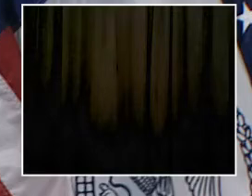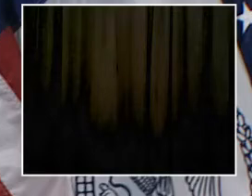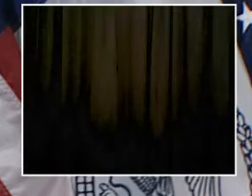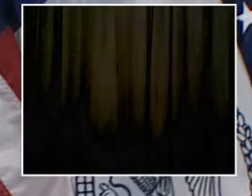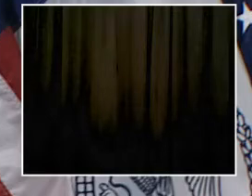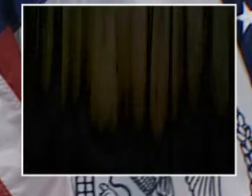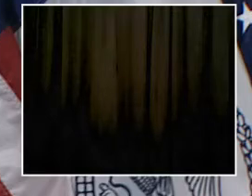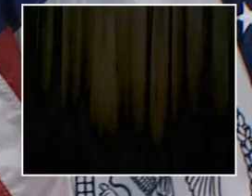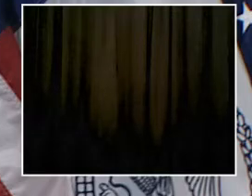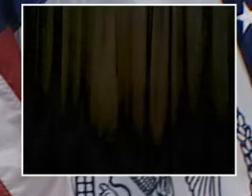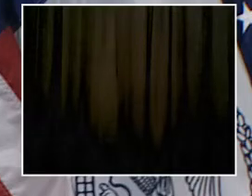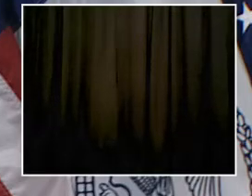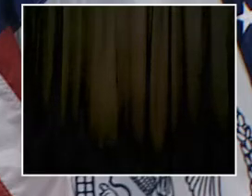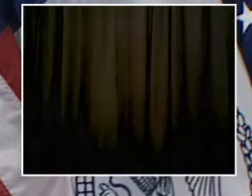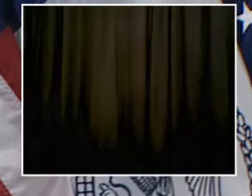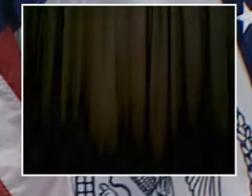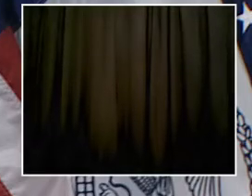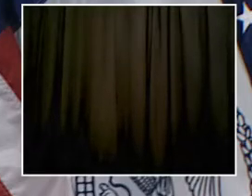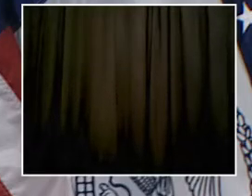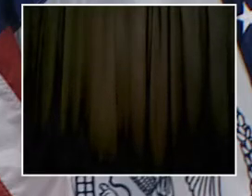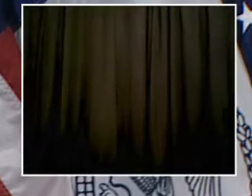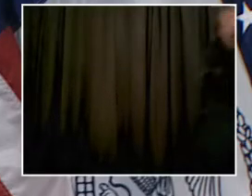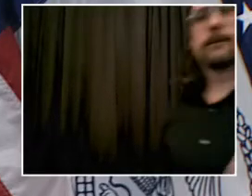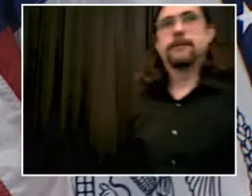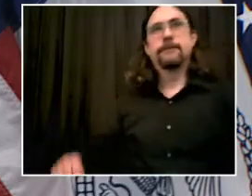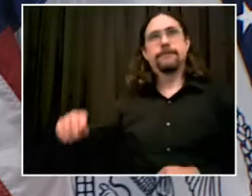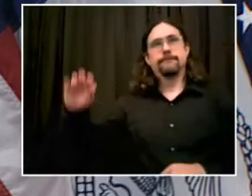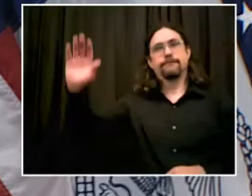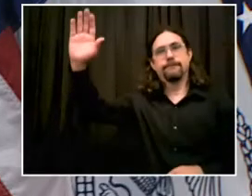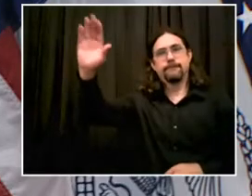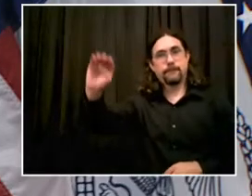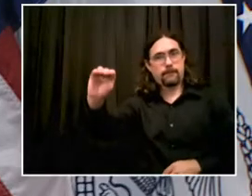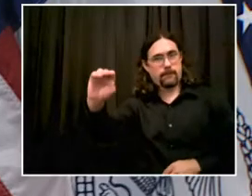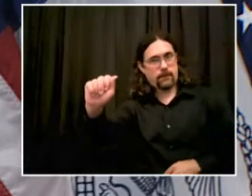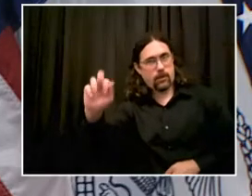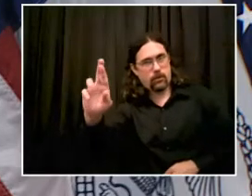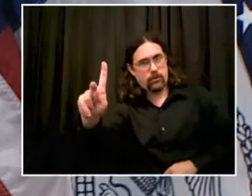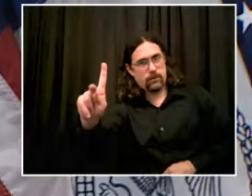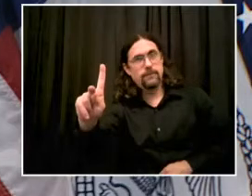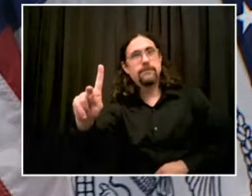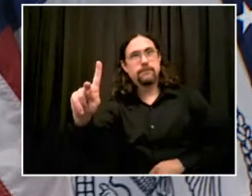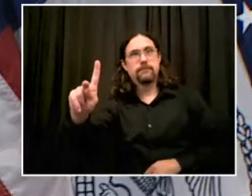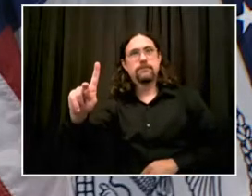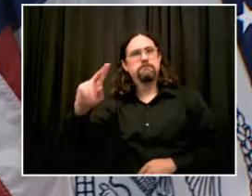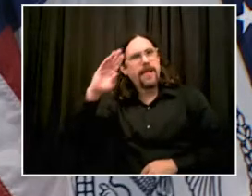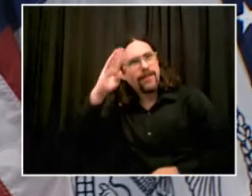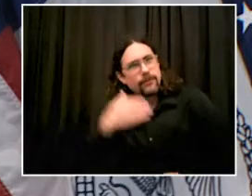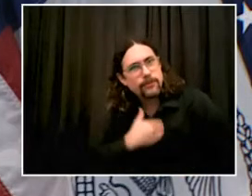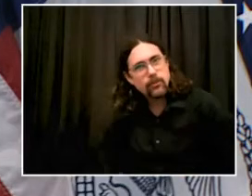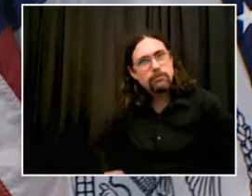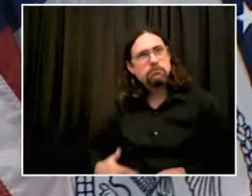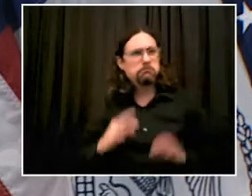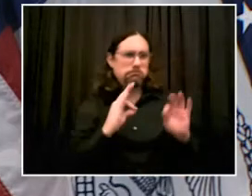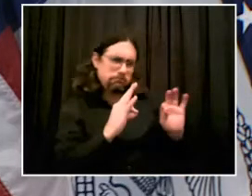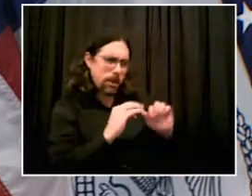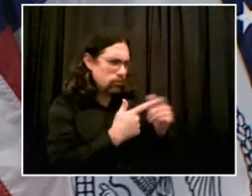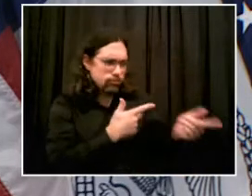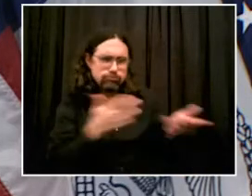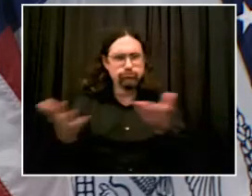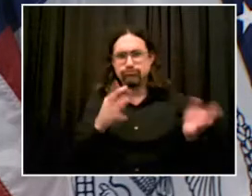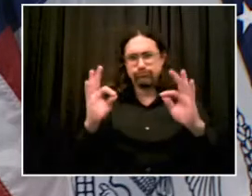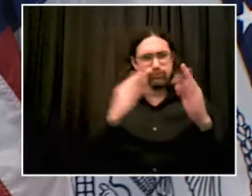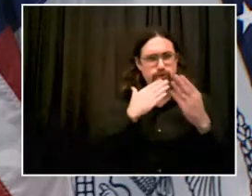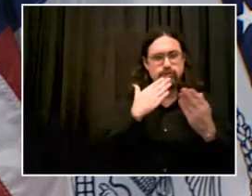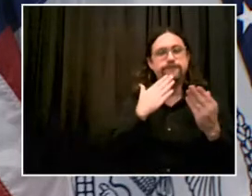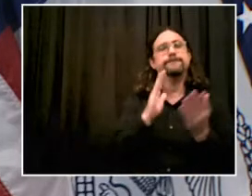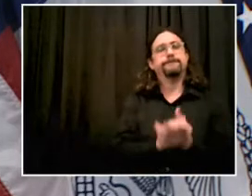Hey, Mr. Mayor, how you doing today? Good, Mark. How are you? Good, good. So I had a couple of questions related to Dr. Barbeau.